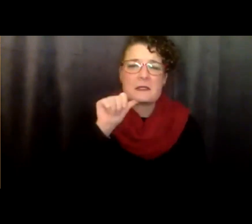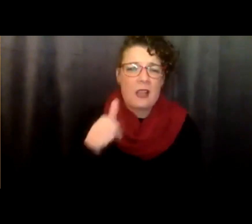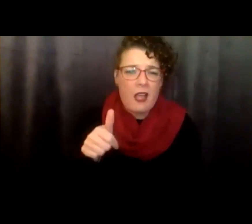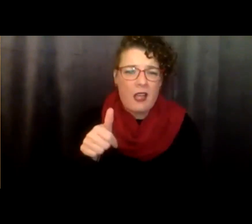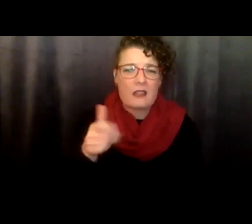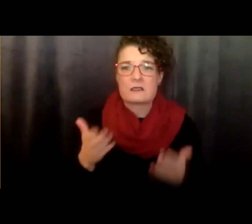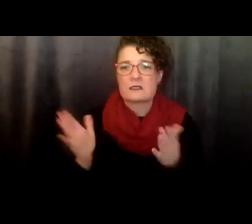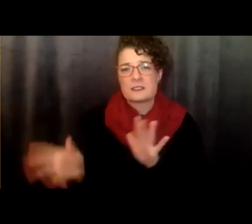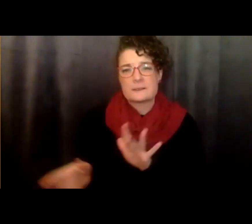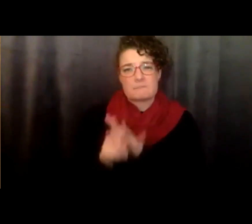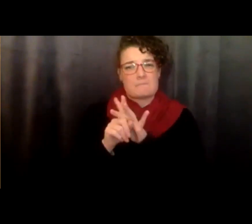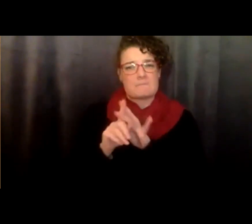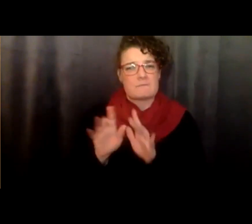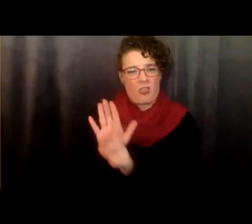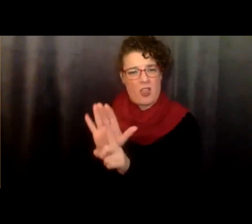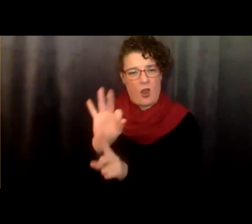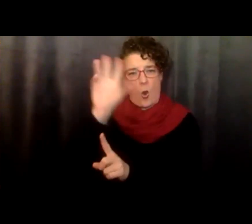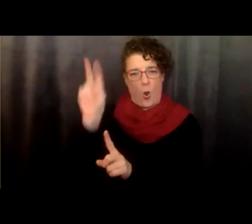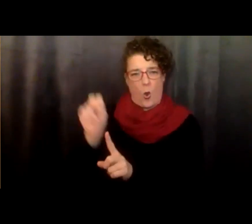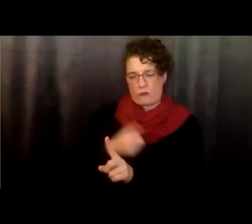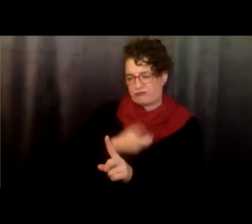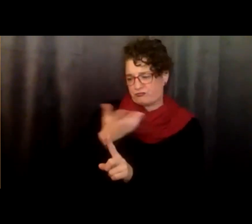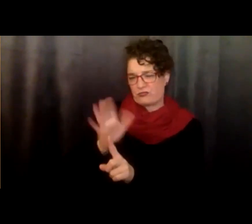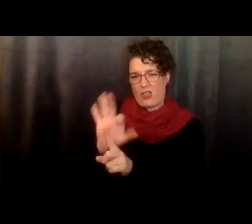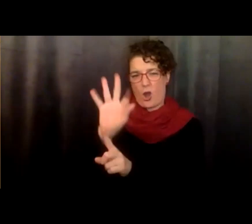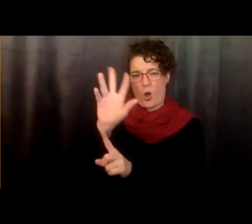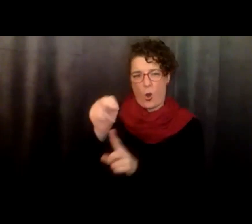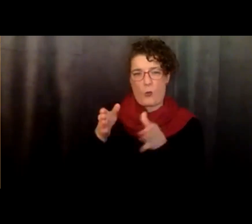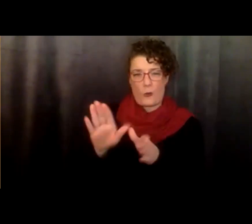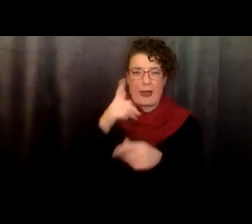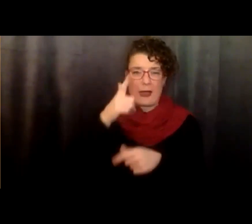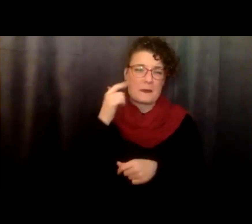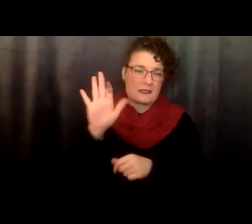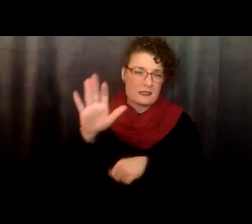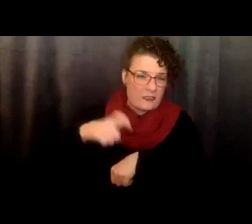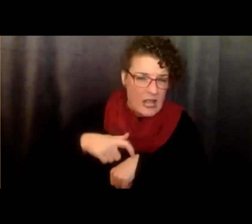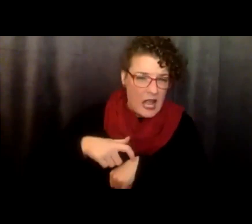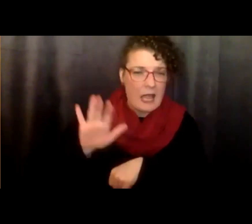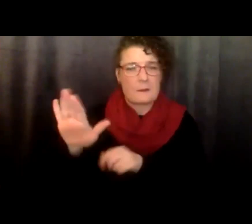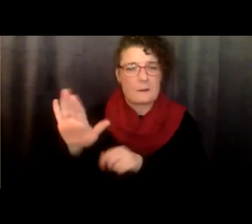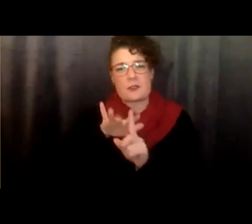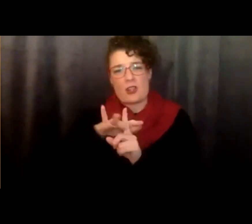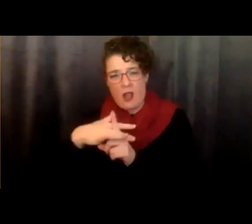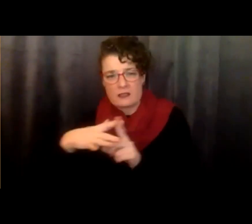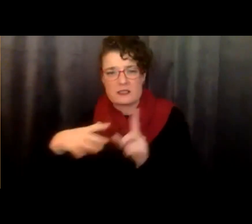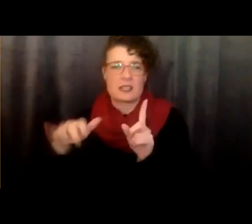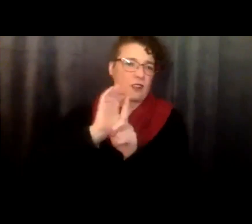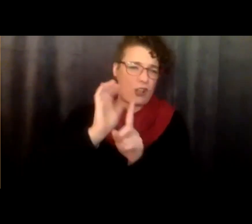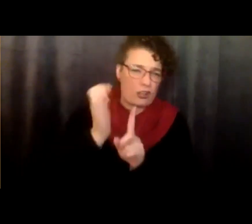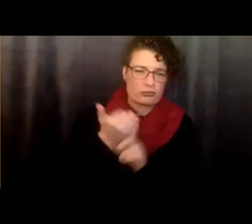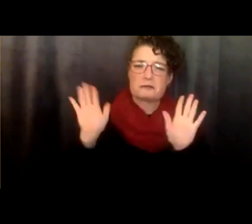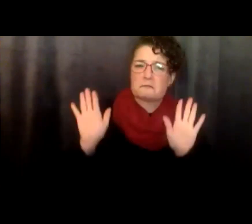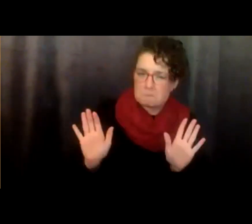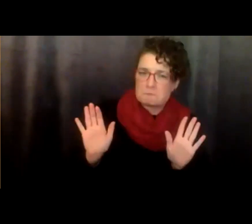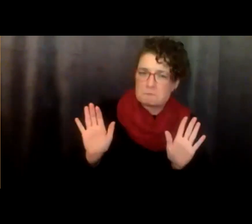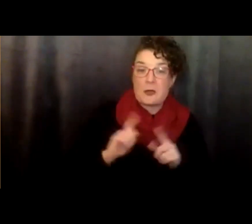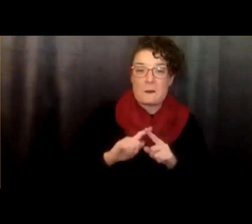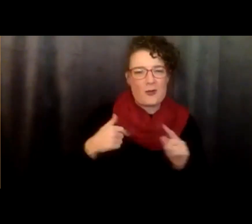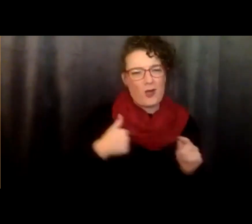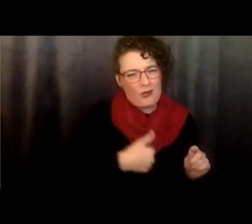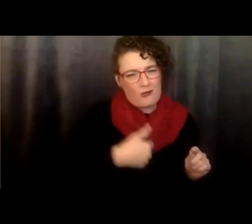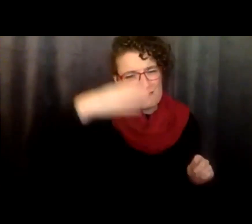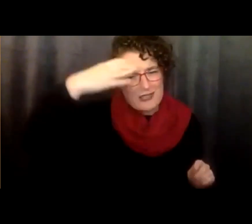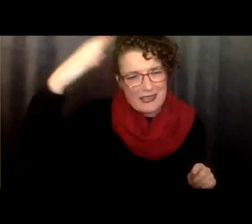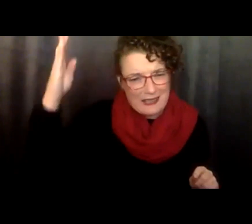own times and cultures. But because we know they existed, we can study, we can learn as much as we